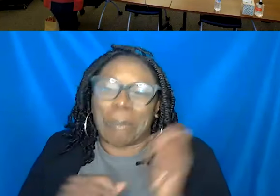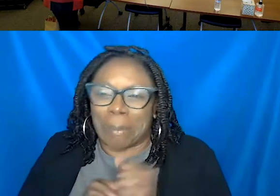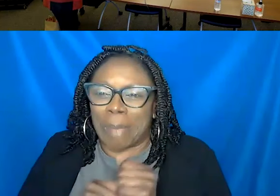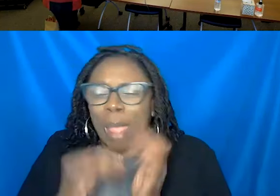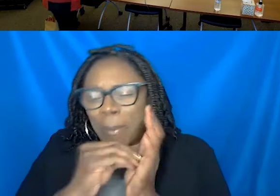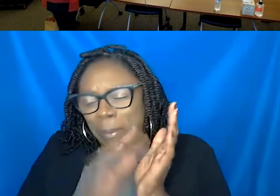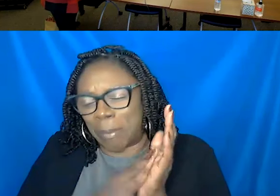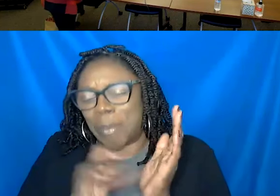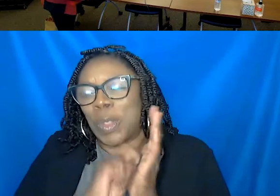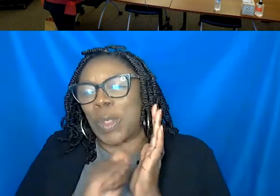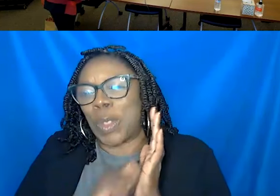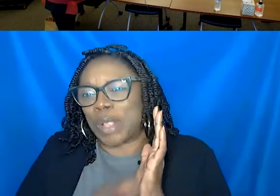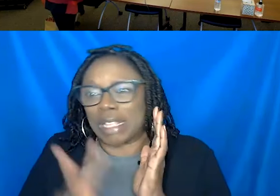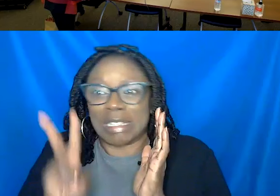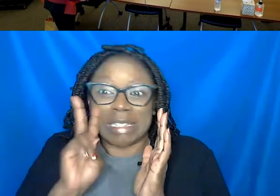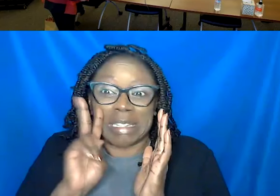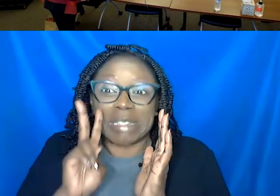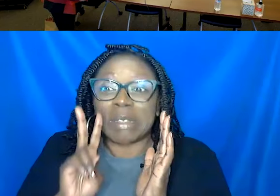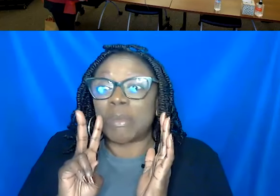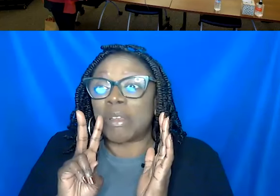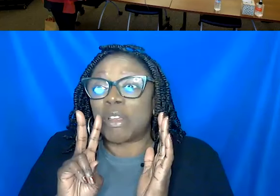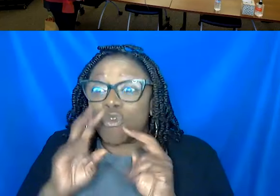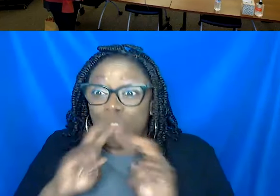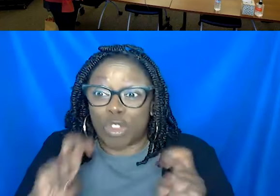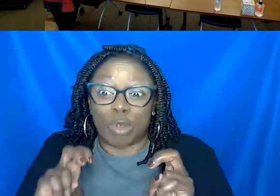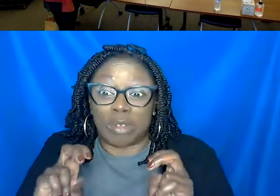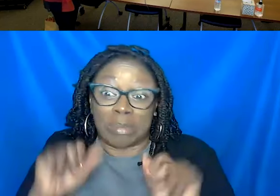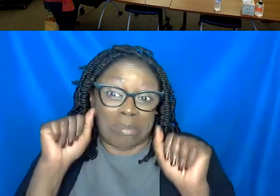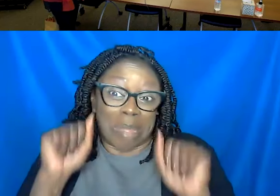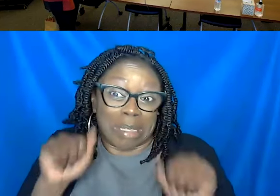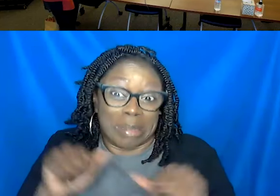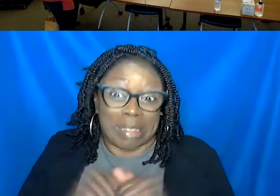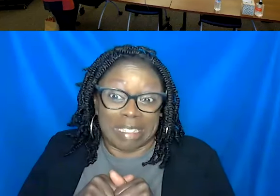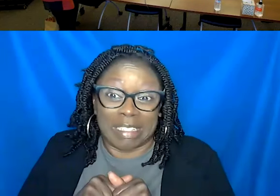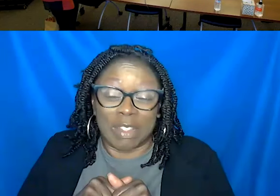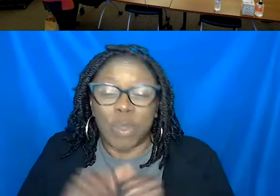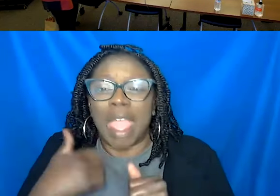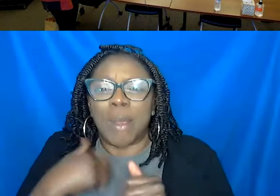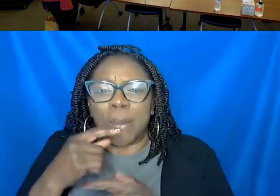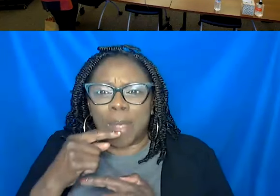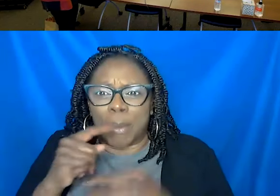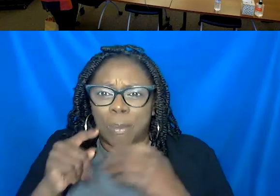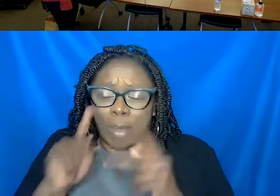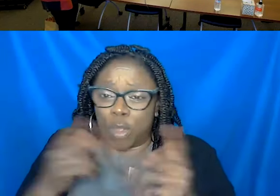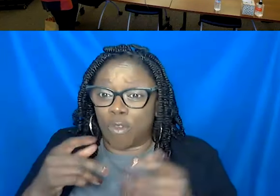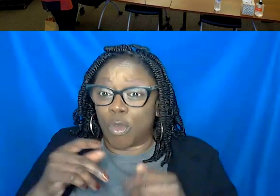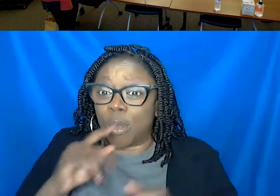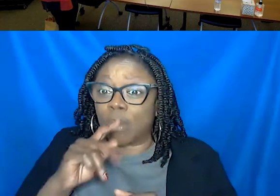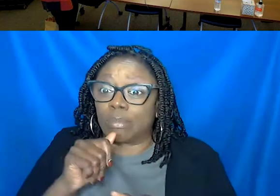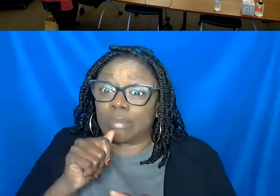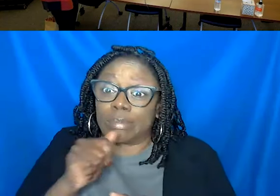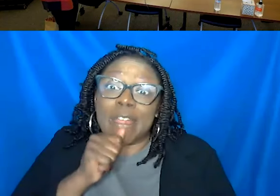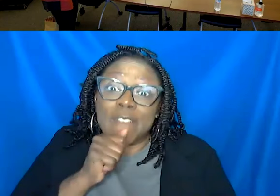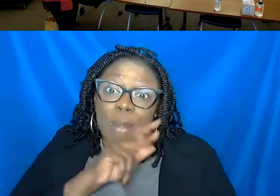down some notes here, and I'm already seeing some qualitative research possibilities, right? We have people here for personal reasons. Family